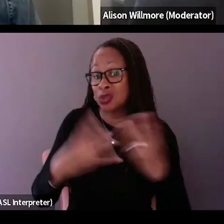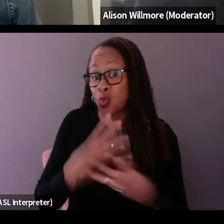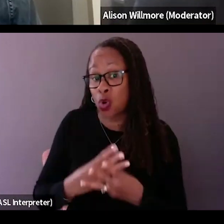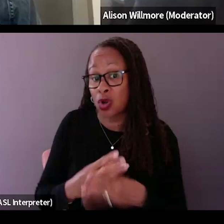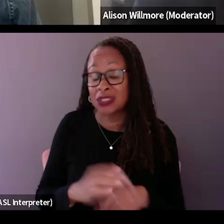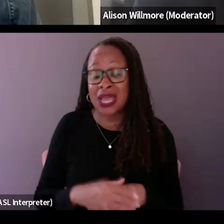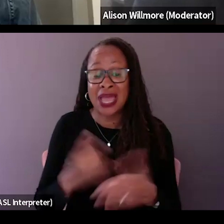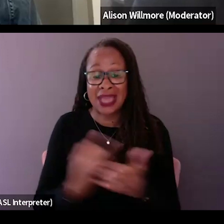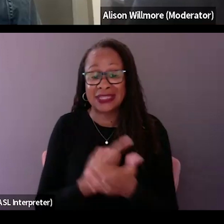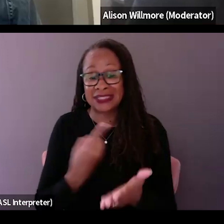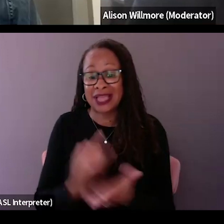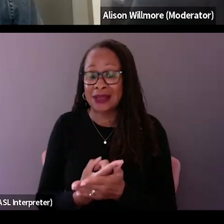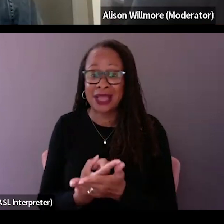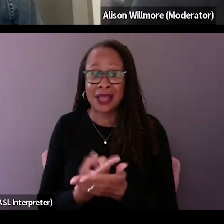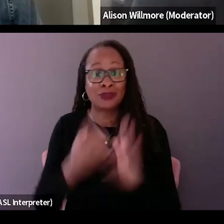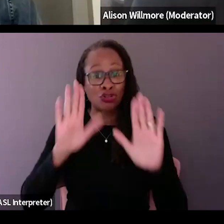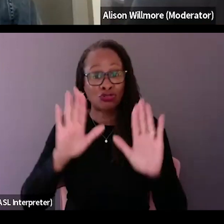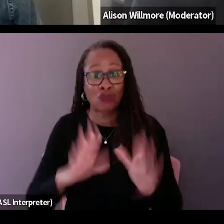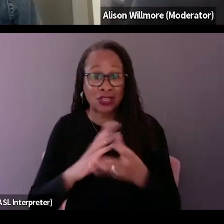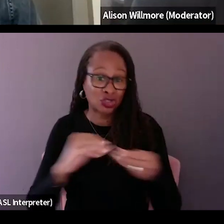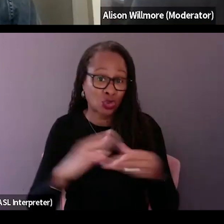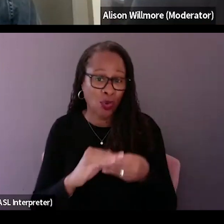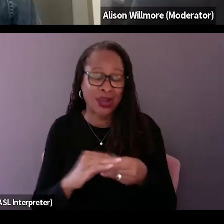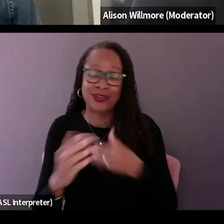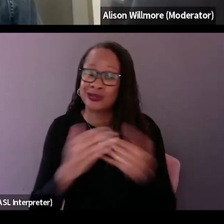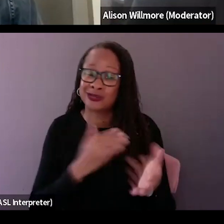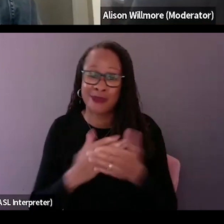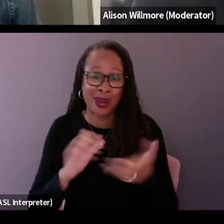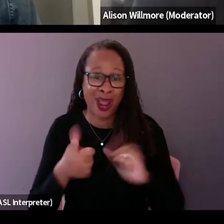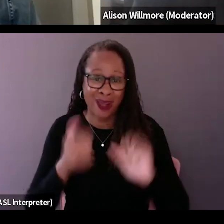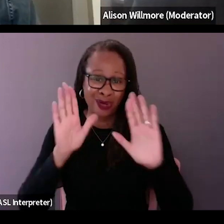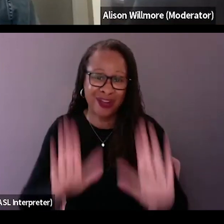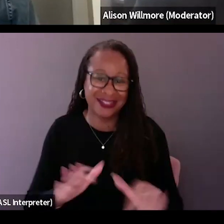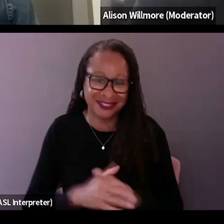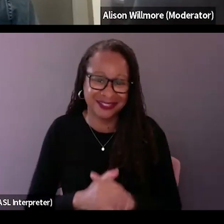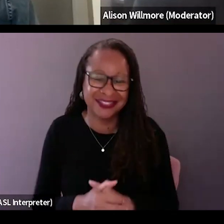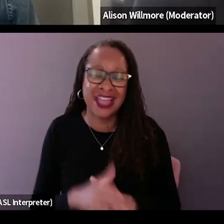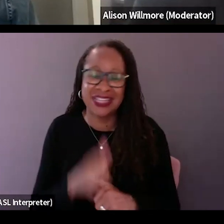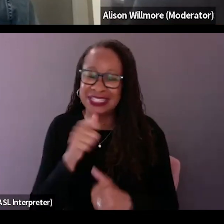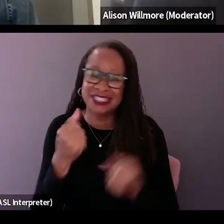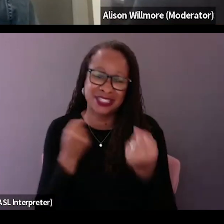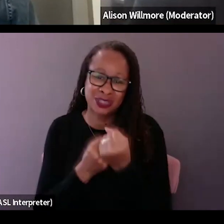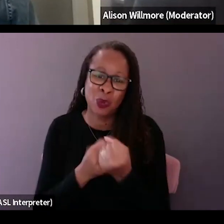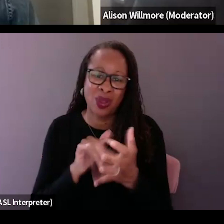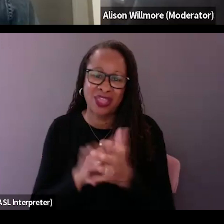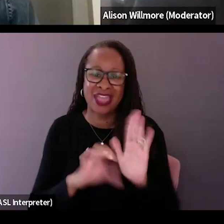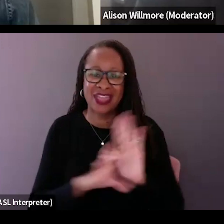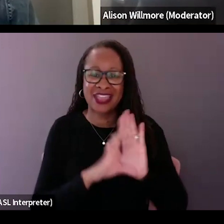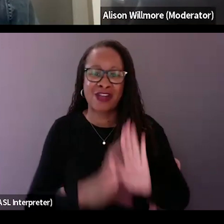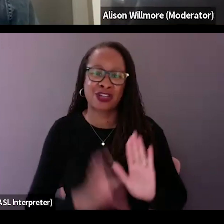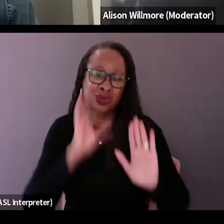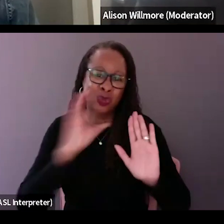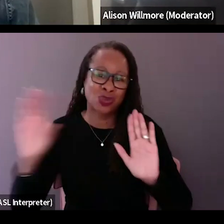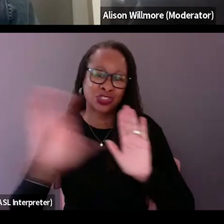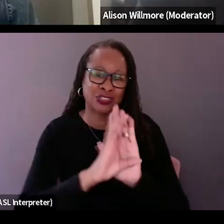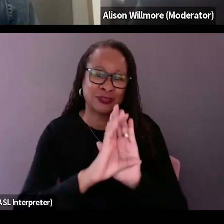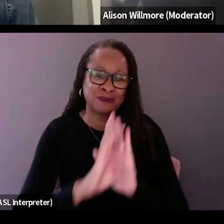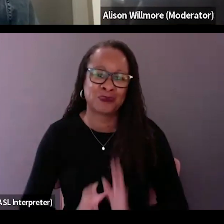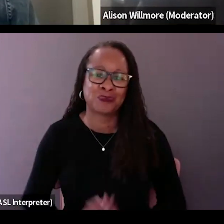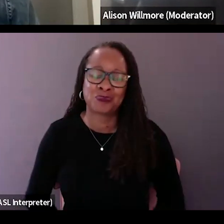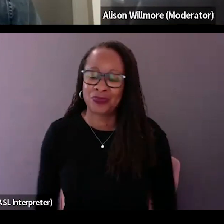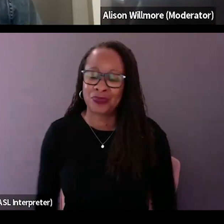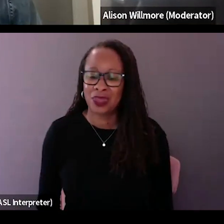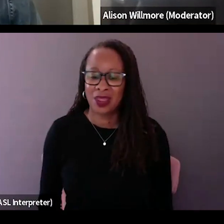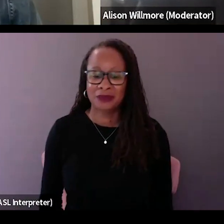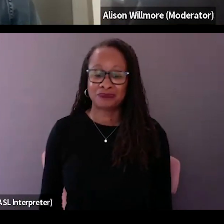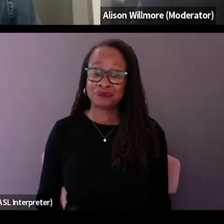is, just doesn't support that character portrait. Before I let you go, has she seen the film?